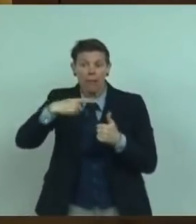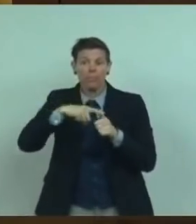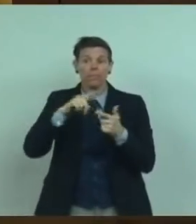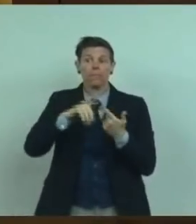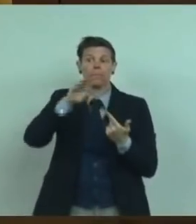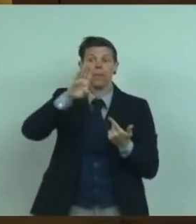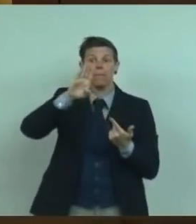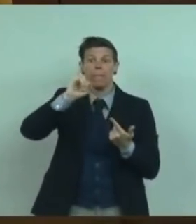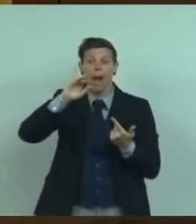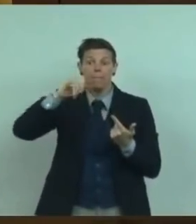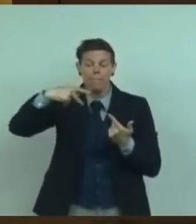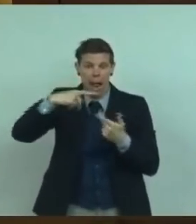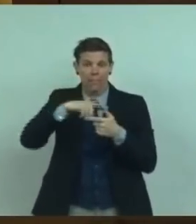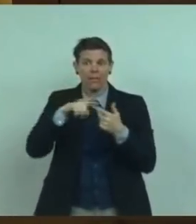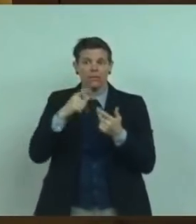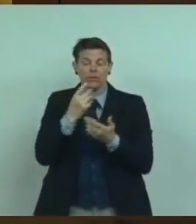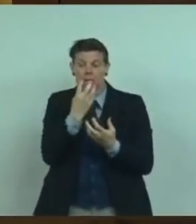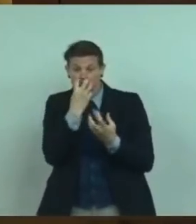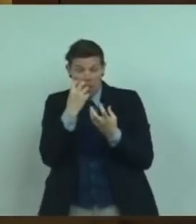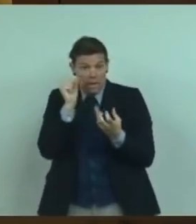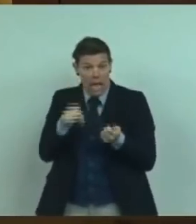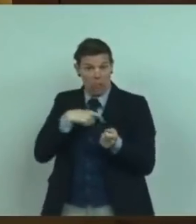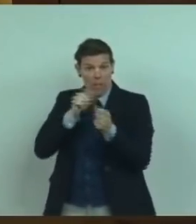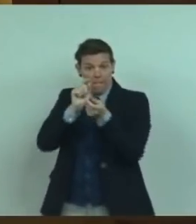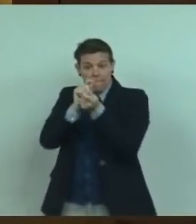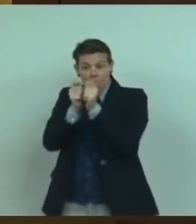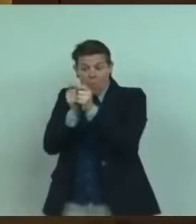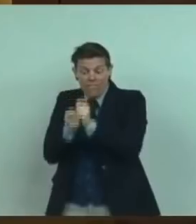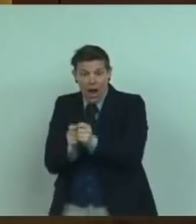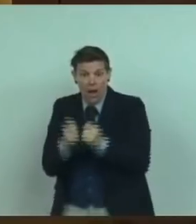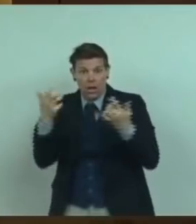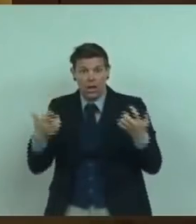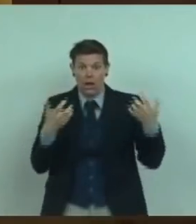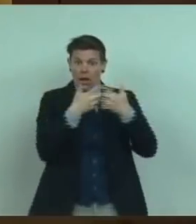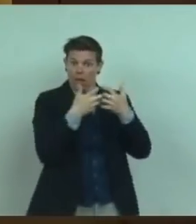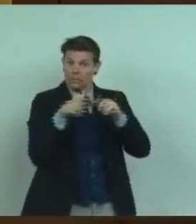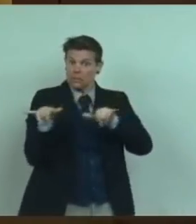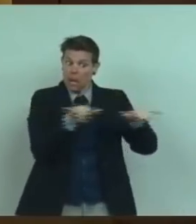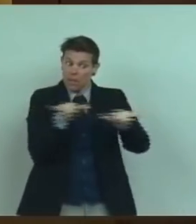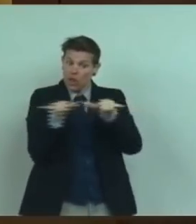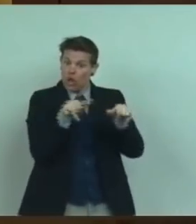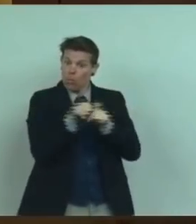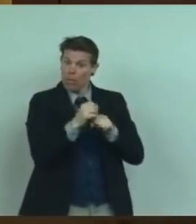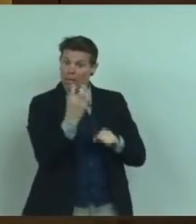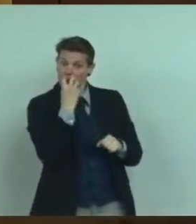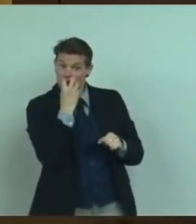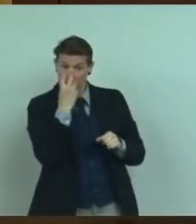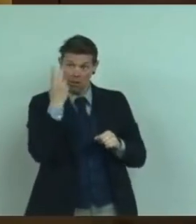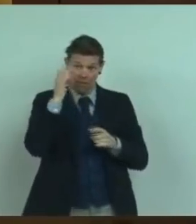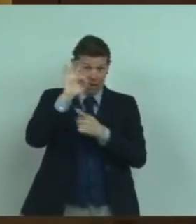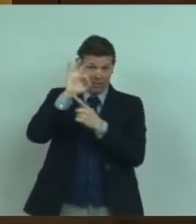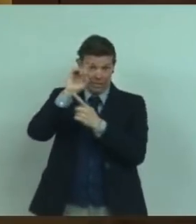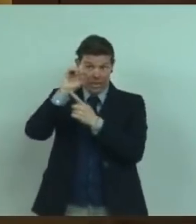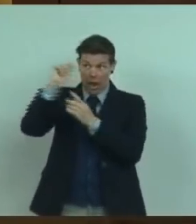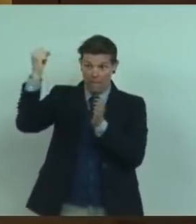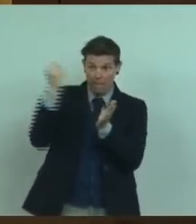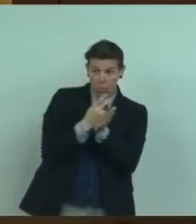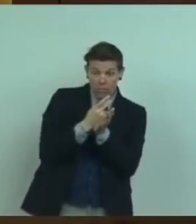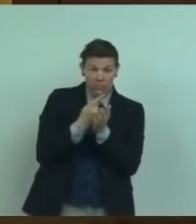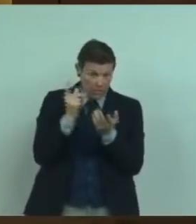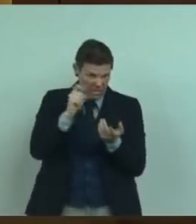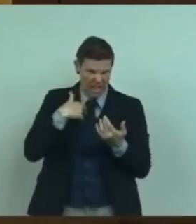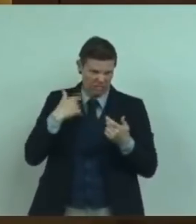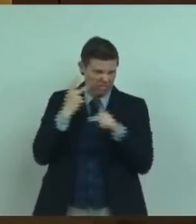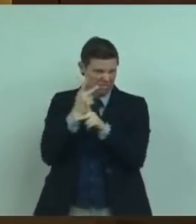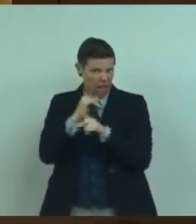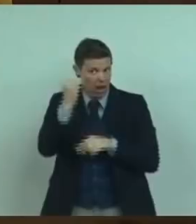data to have access to all the equipment that we need. Do I have all the equipment that I need today? I